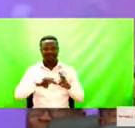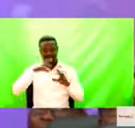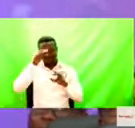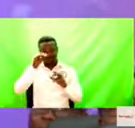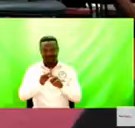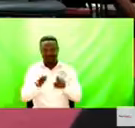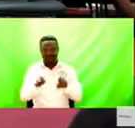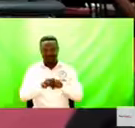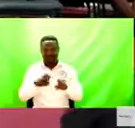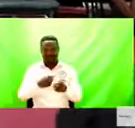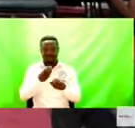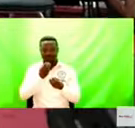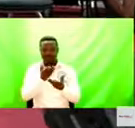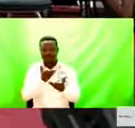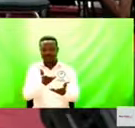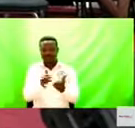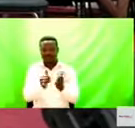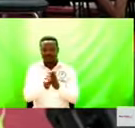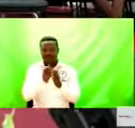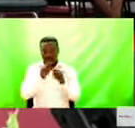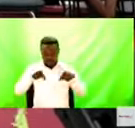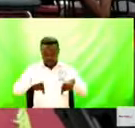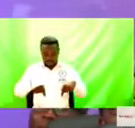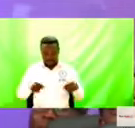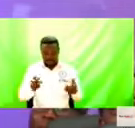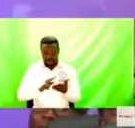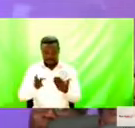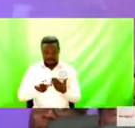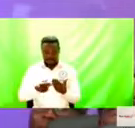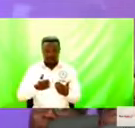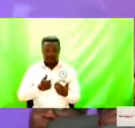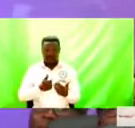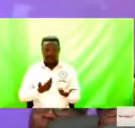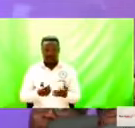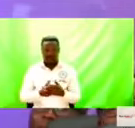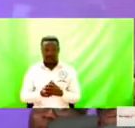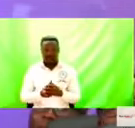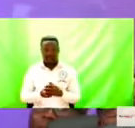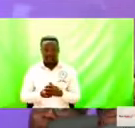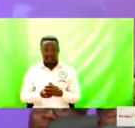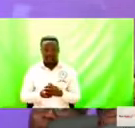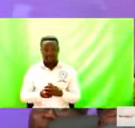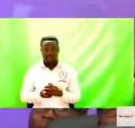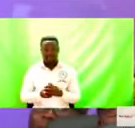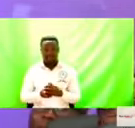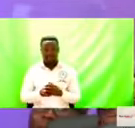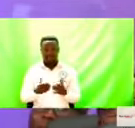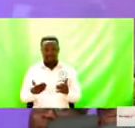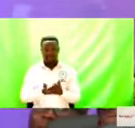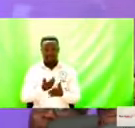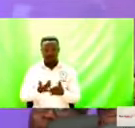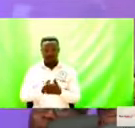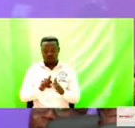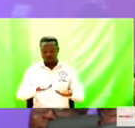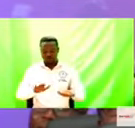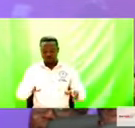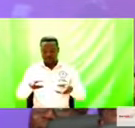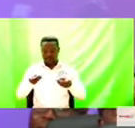also want to say that in this service, we have the new children's